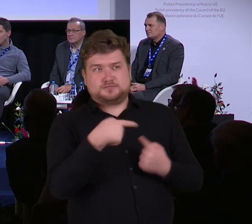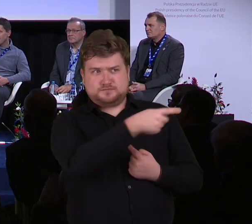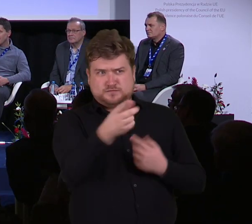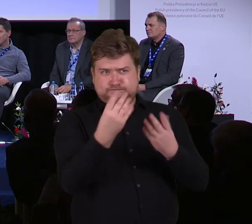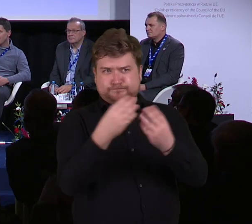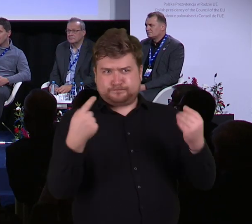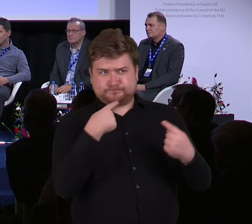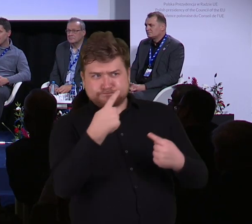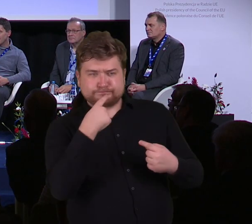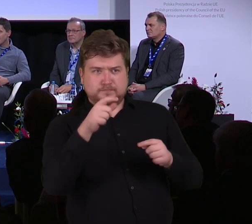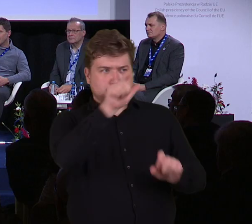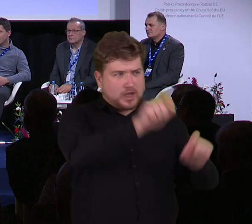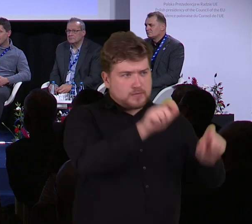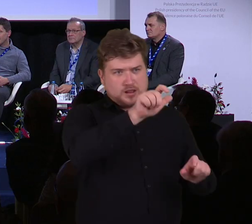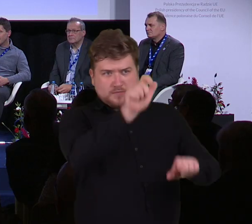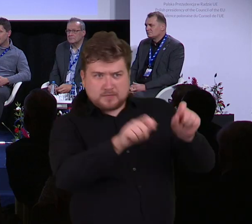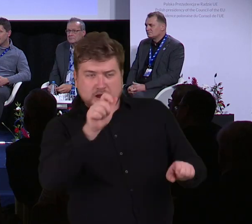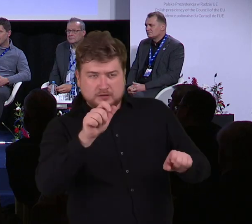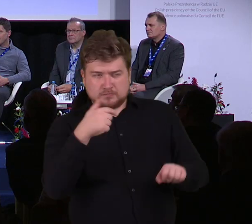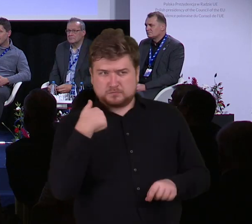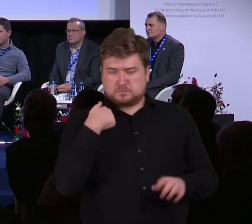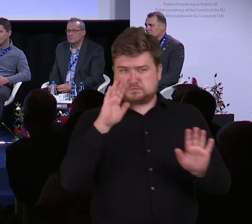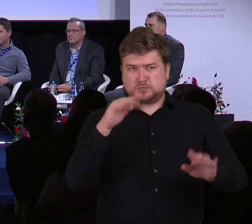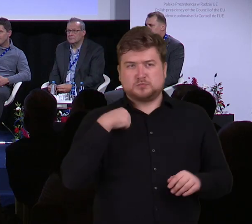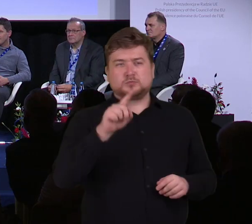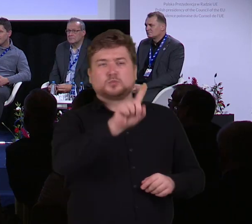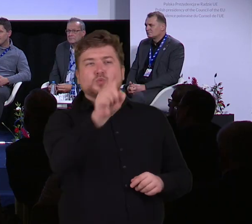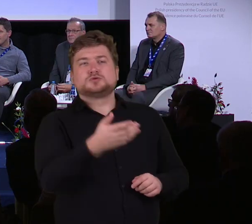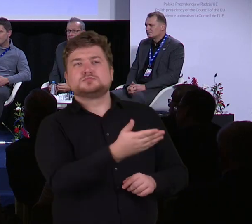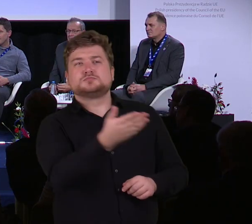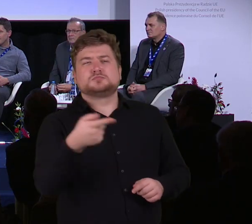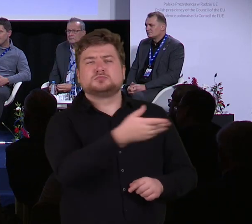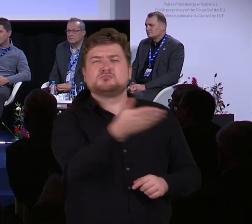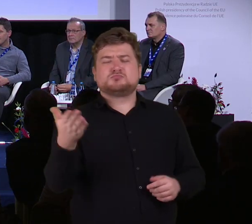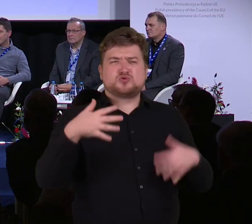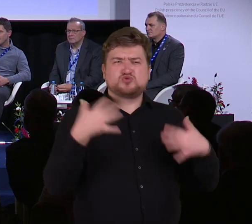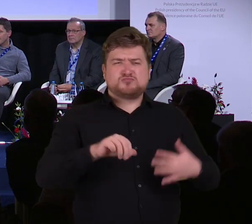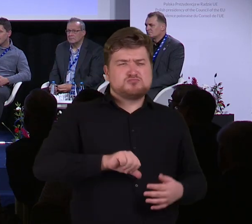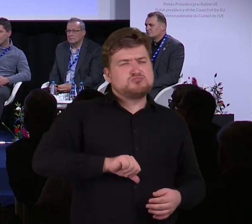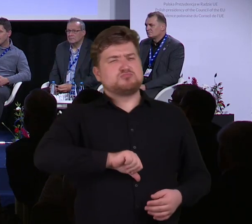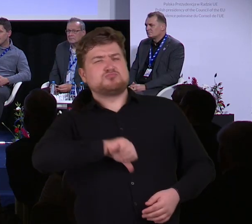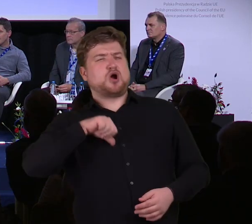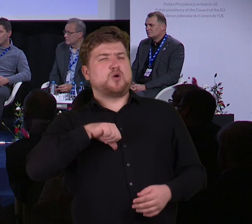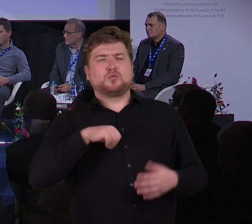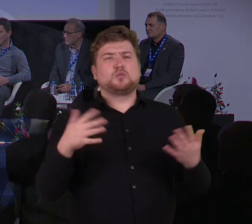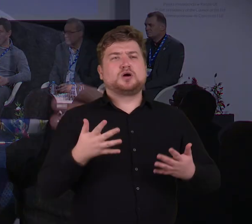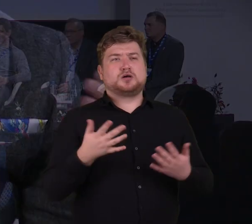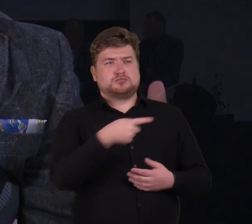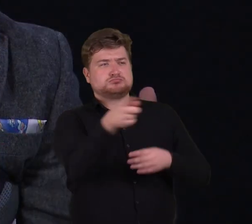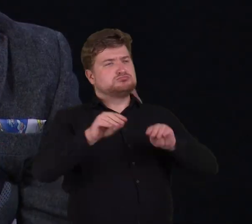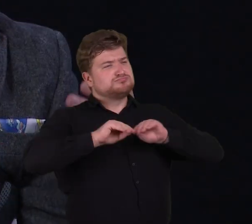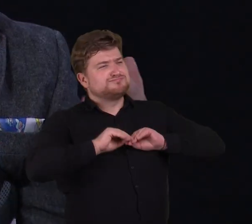of delivering value added to the people? What projects, what benefits to the people have you delivered? You mean projects